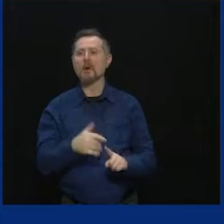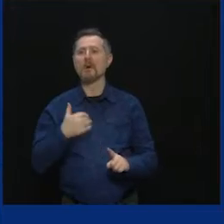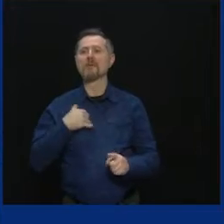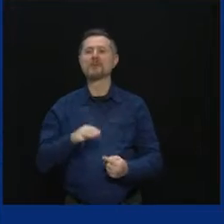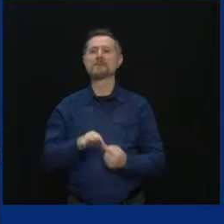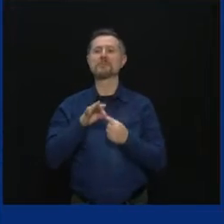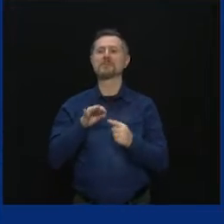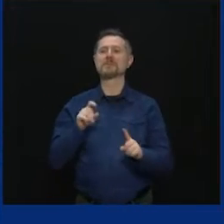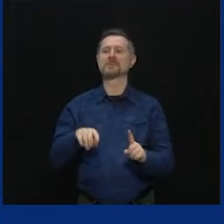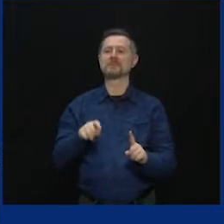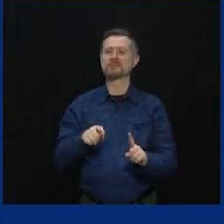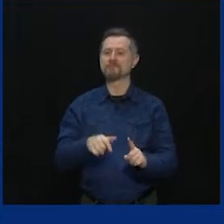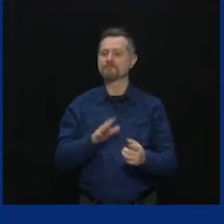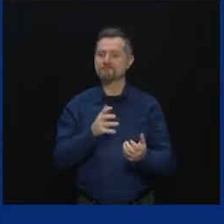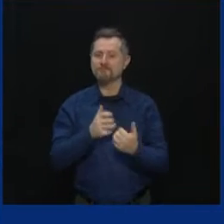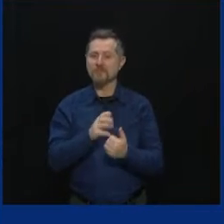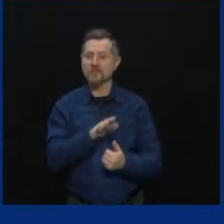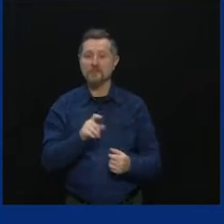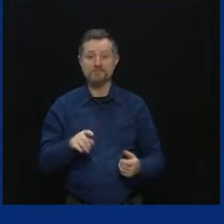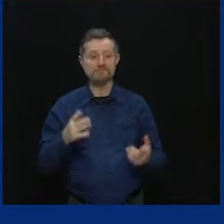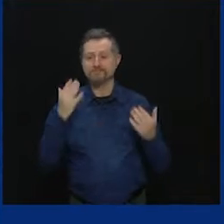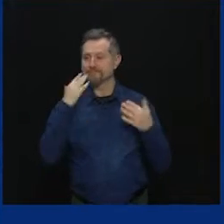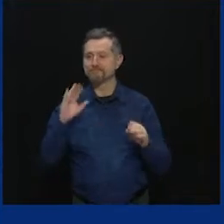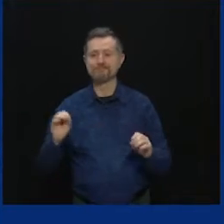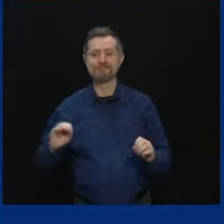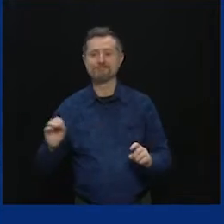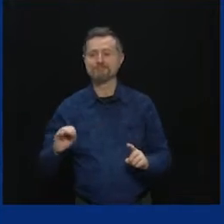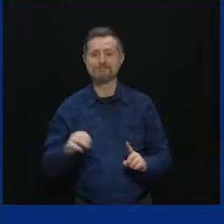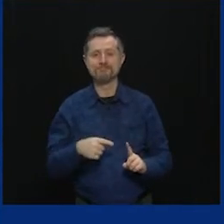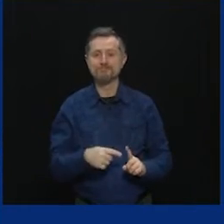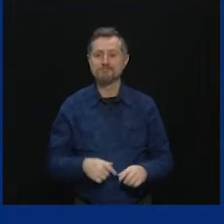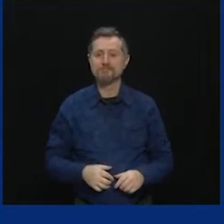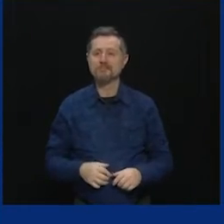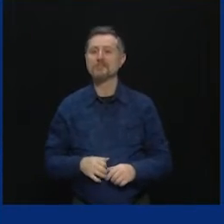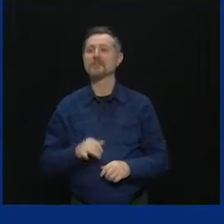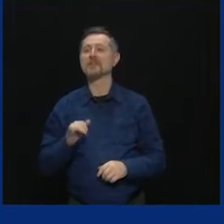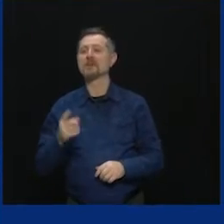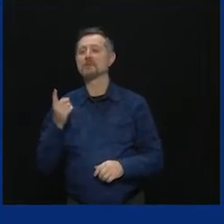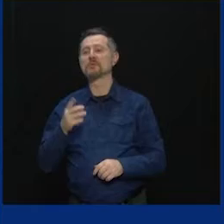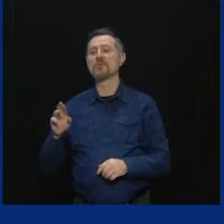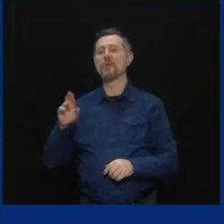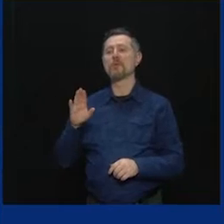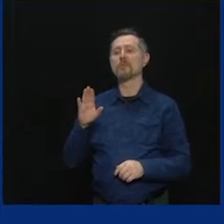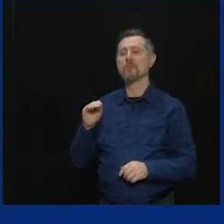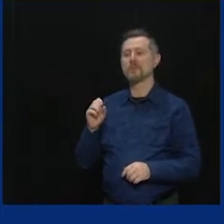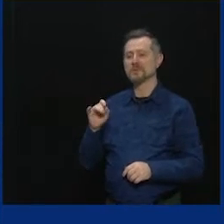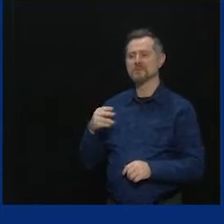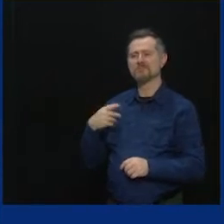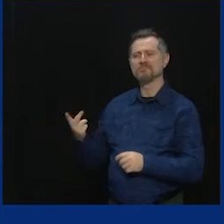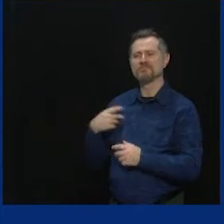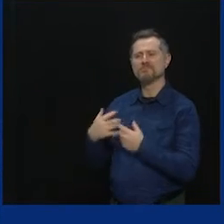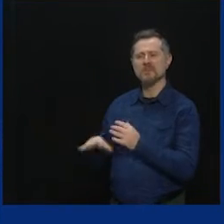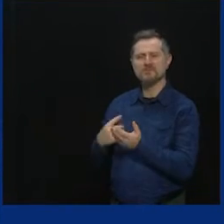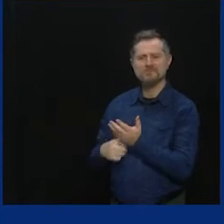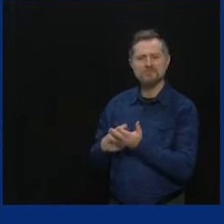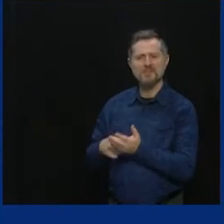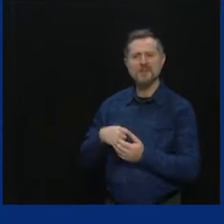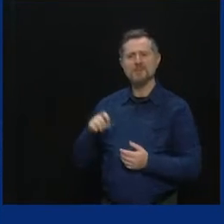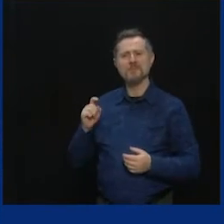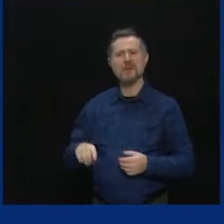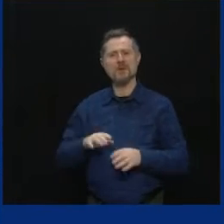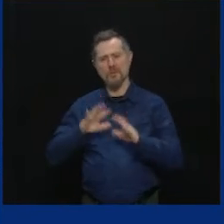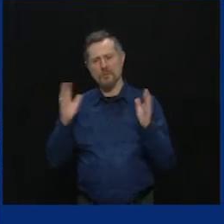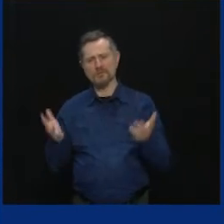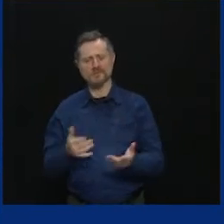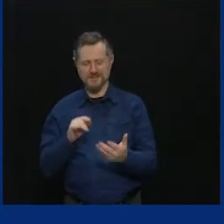met. So again, and Dr. Bostic and I have talked about this before, there needs to be a holistic approach. And